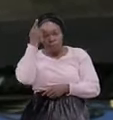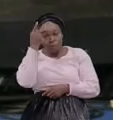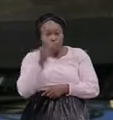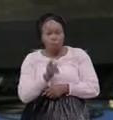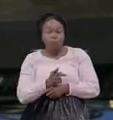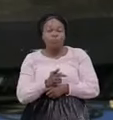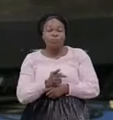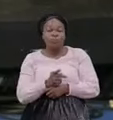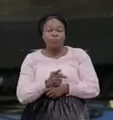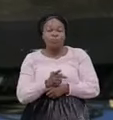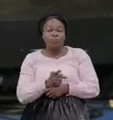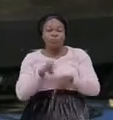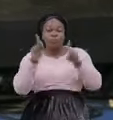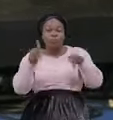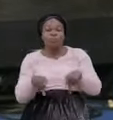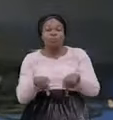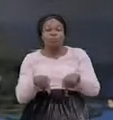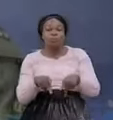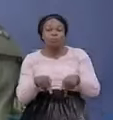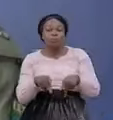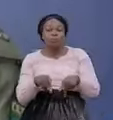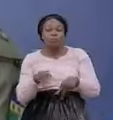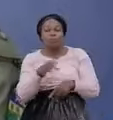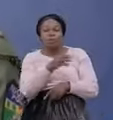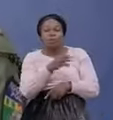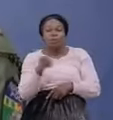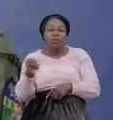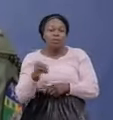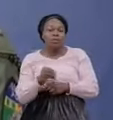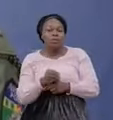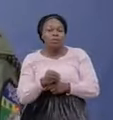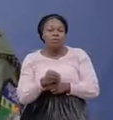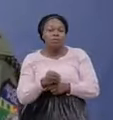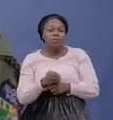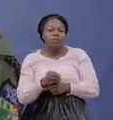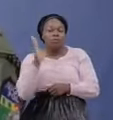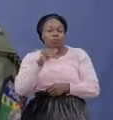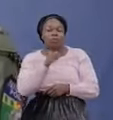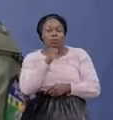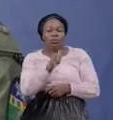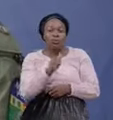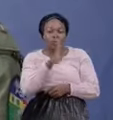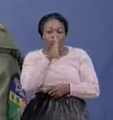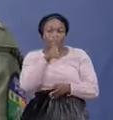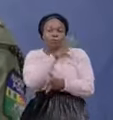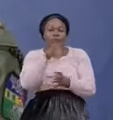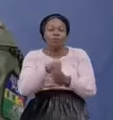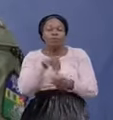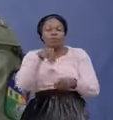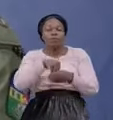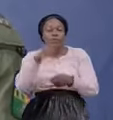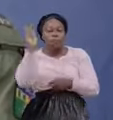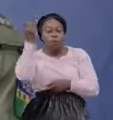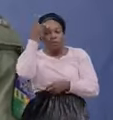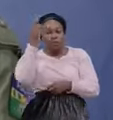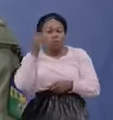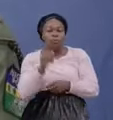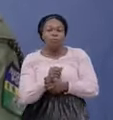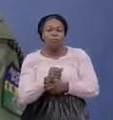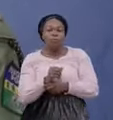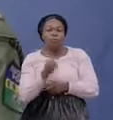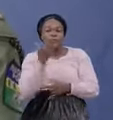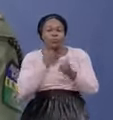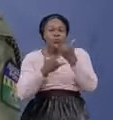justice and judgments. I do not indulge in political malpractice whenever elections